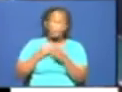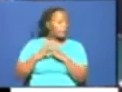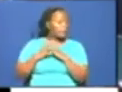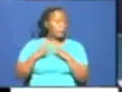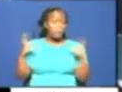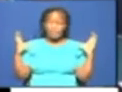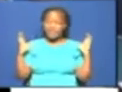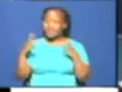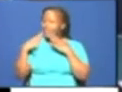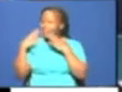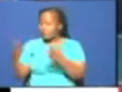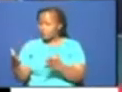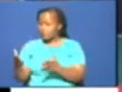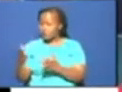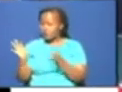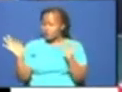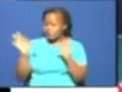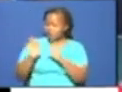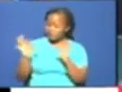Thank you, darling.